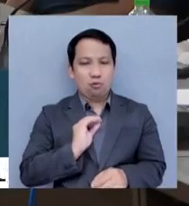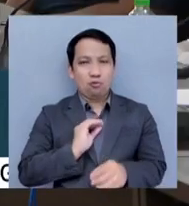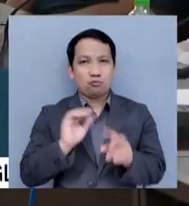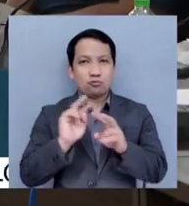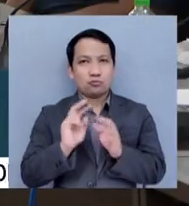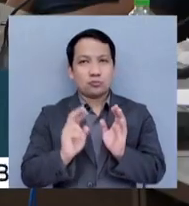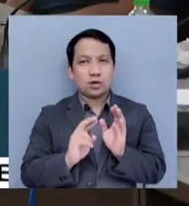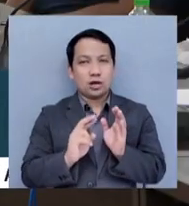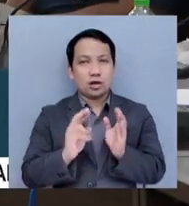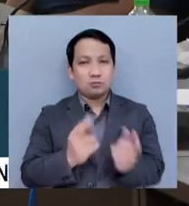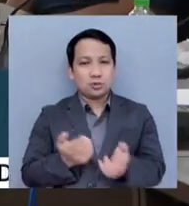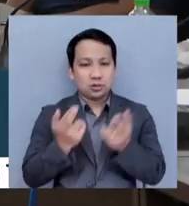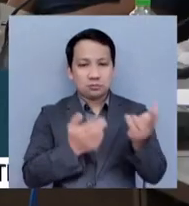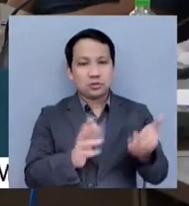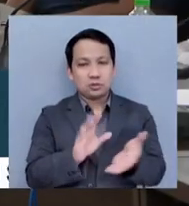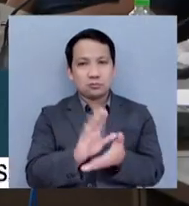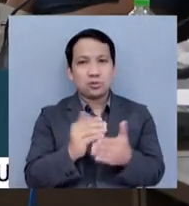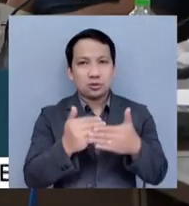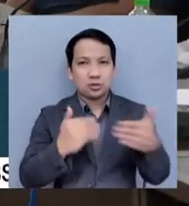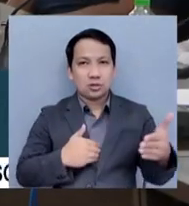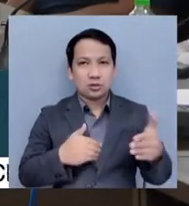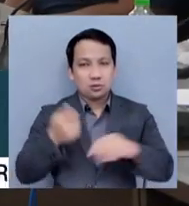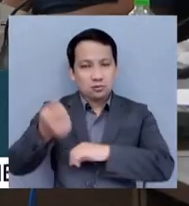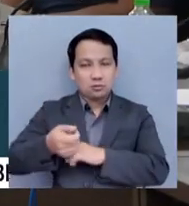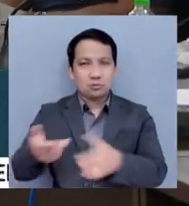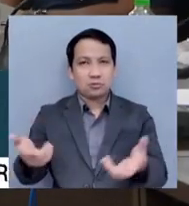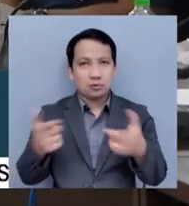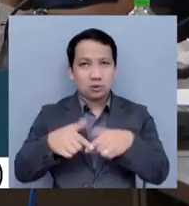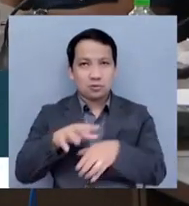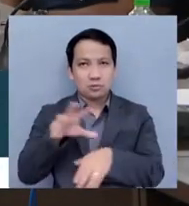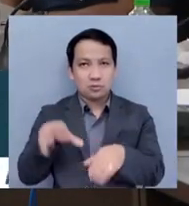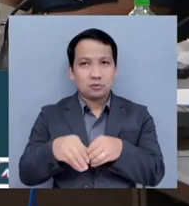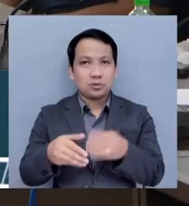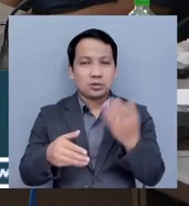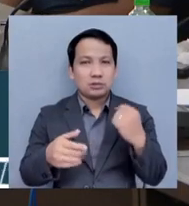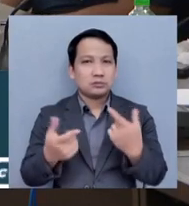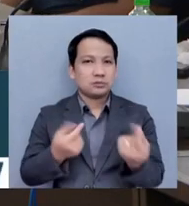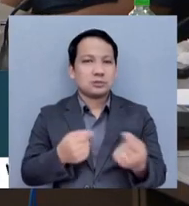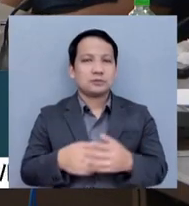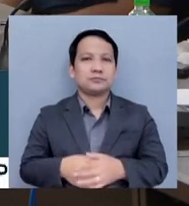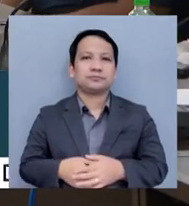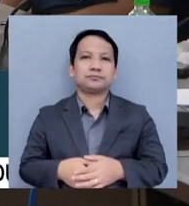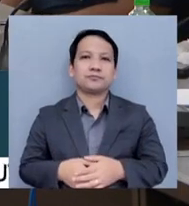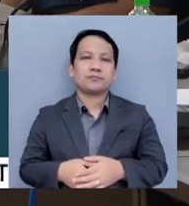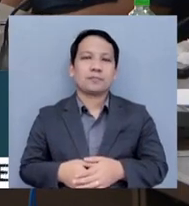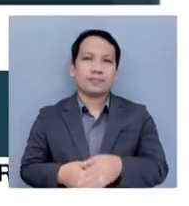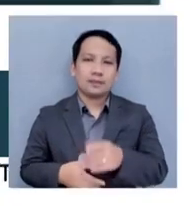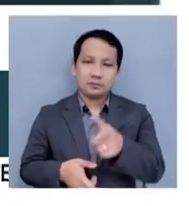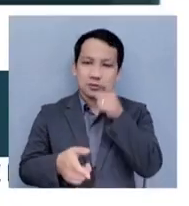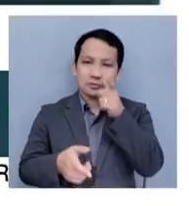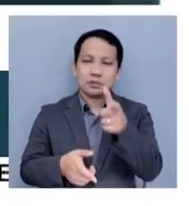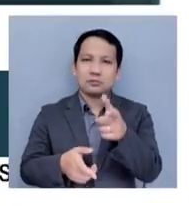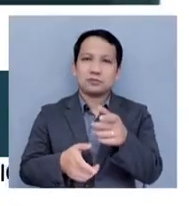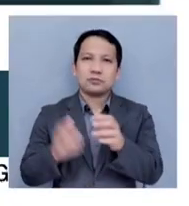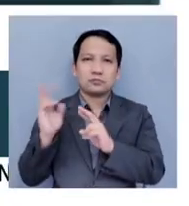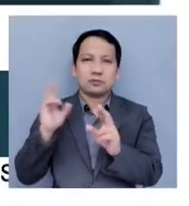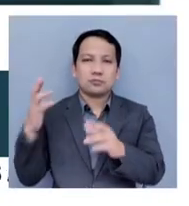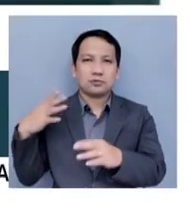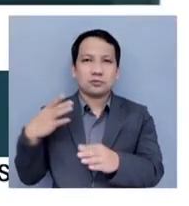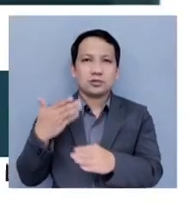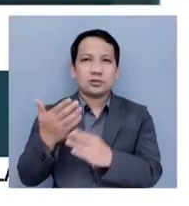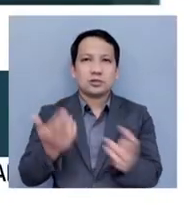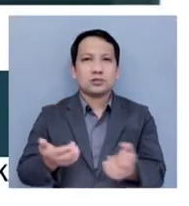on the hearings that we have conducted, Stanley. All right, and we do look forward to those recommendations